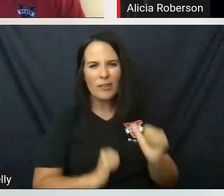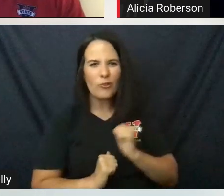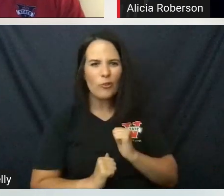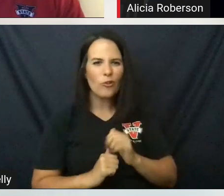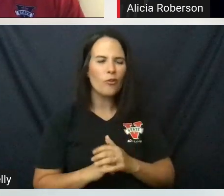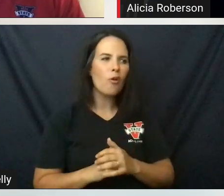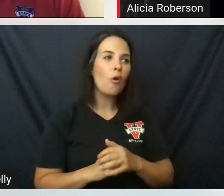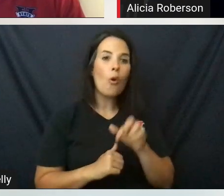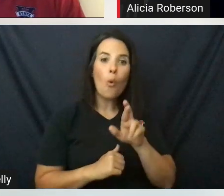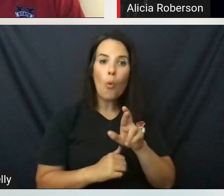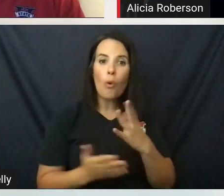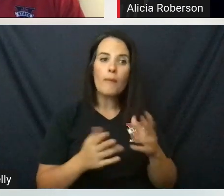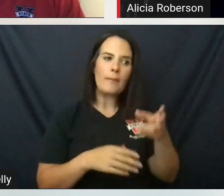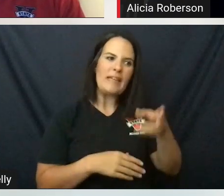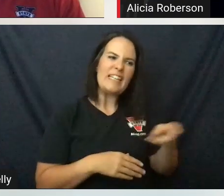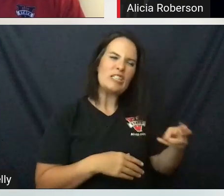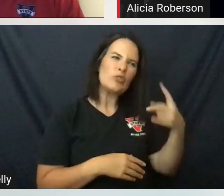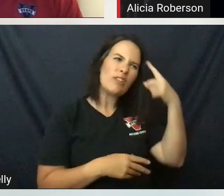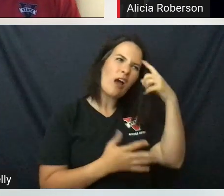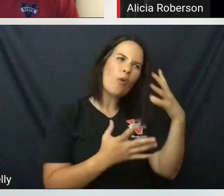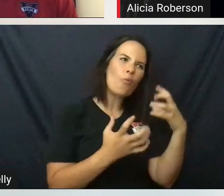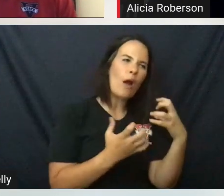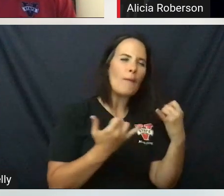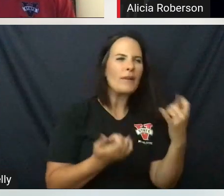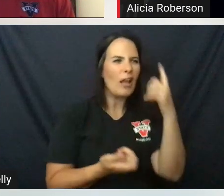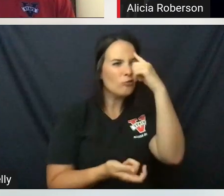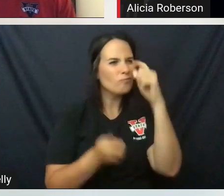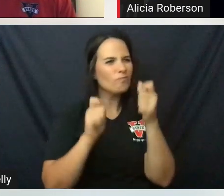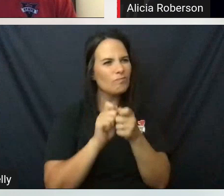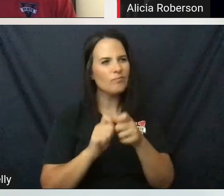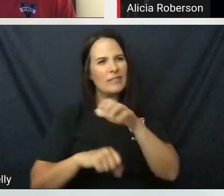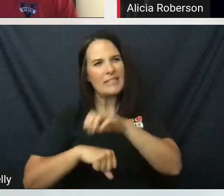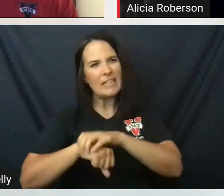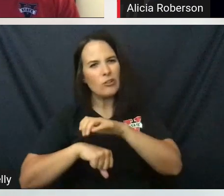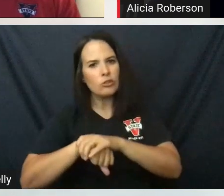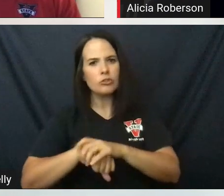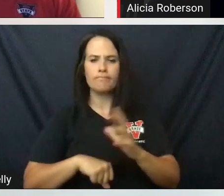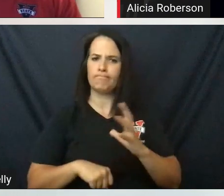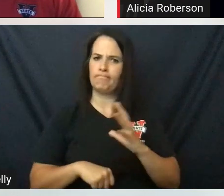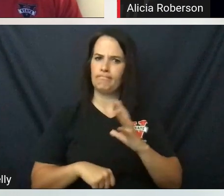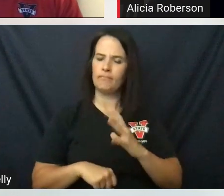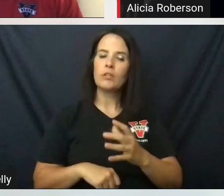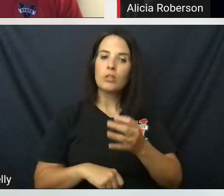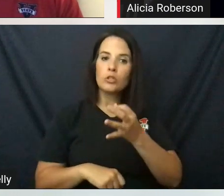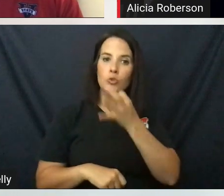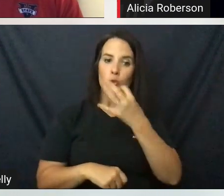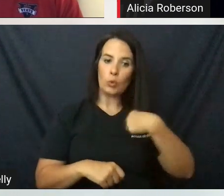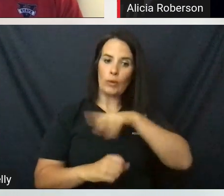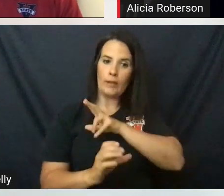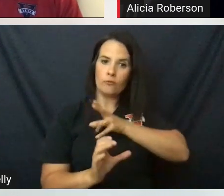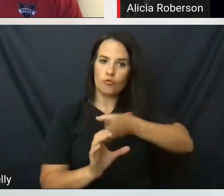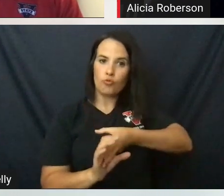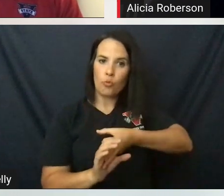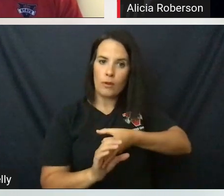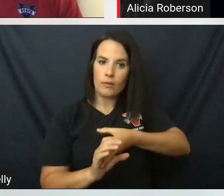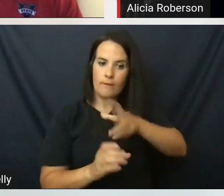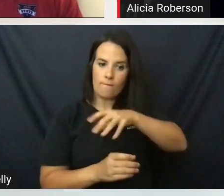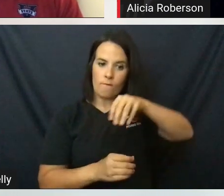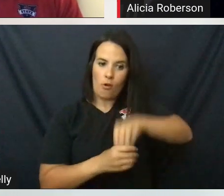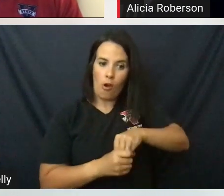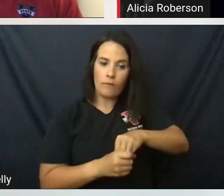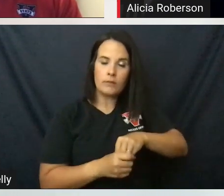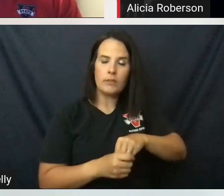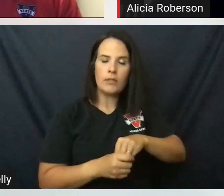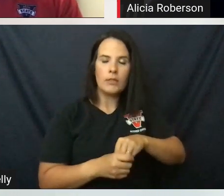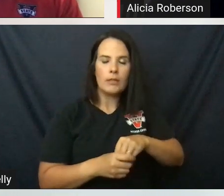and now I want to do English, or whatever that may look like. The sooner we're in that process, the easier we can make things go smoothly for the